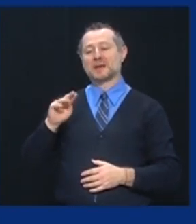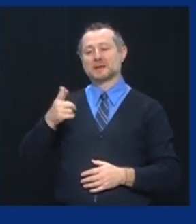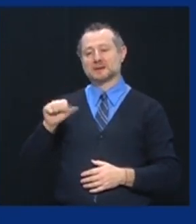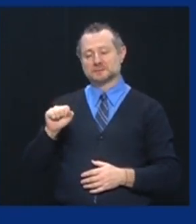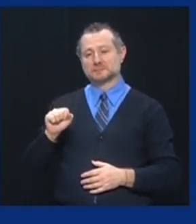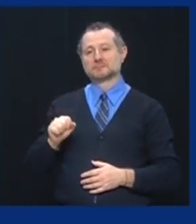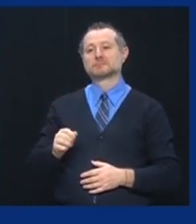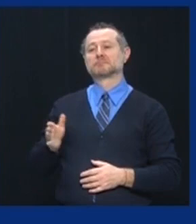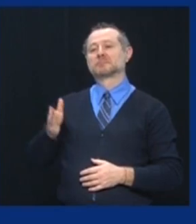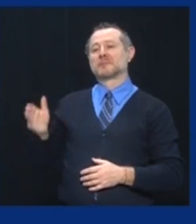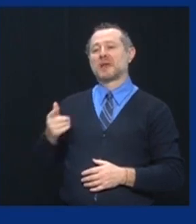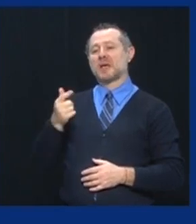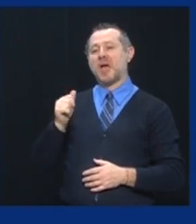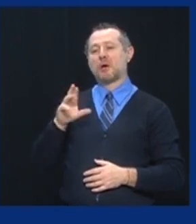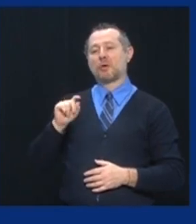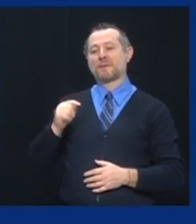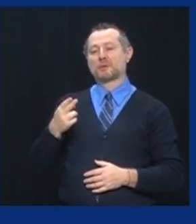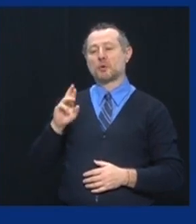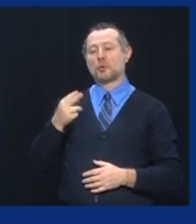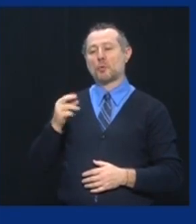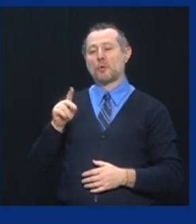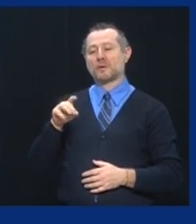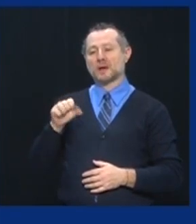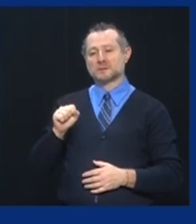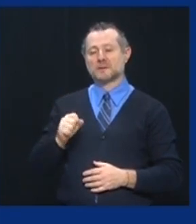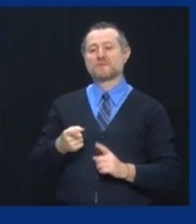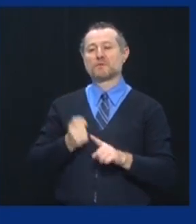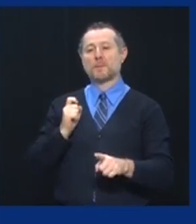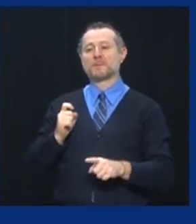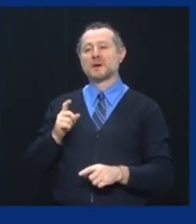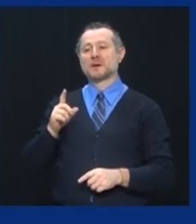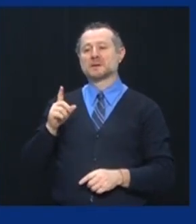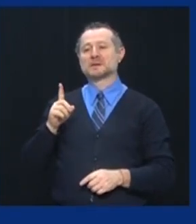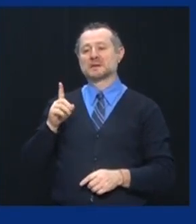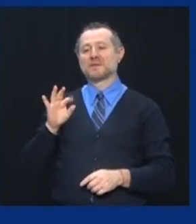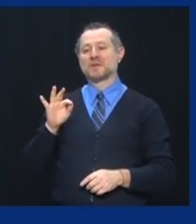from DFS, who's been working with us on this. Today is day 311.